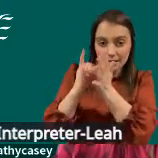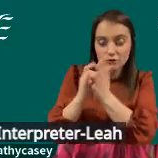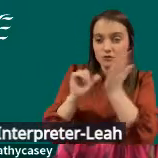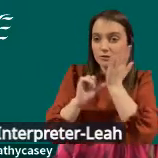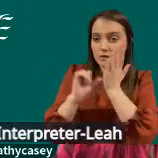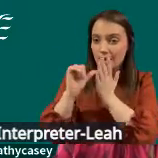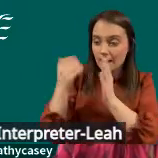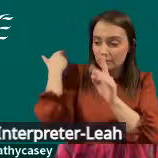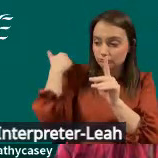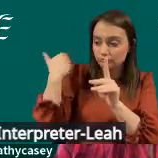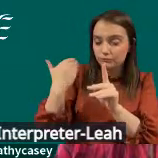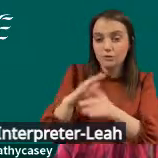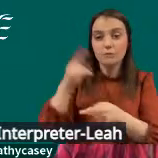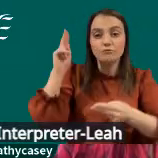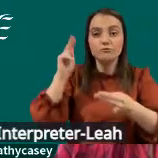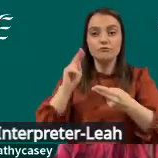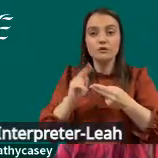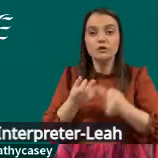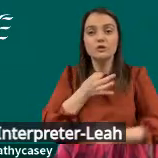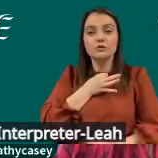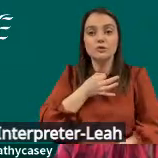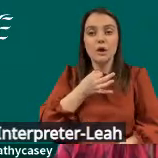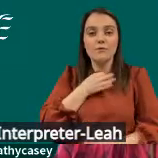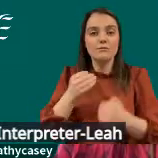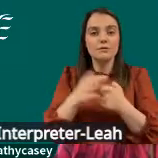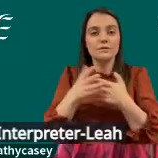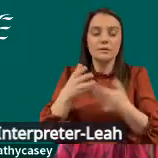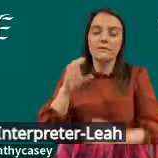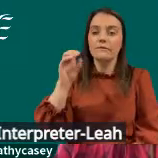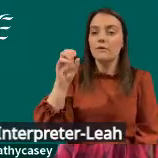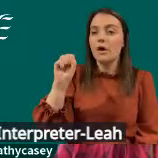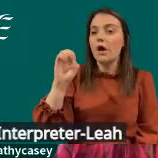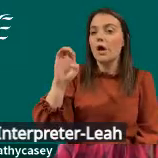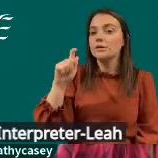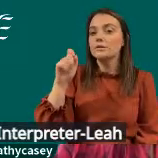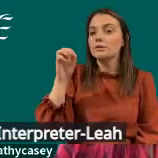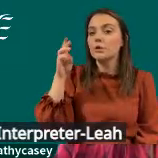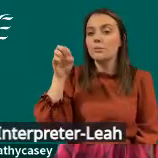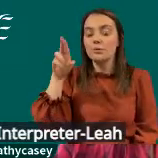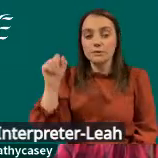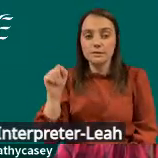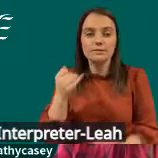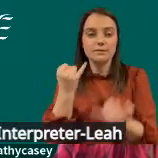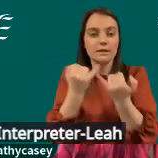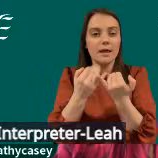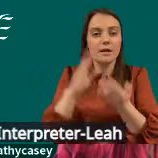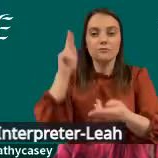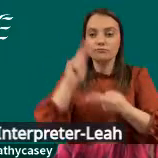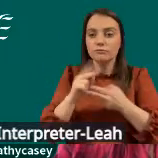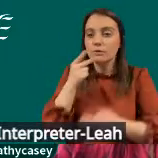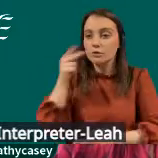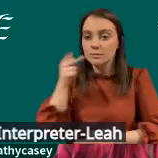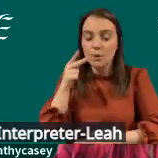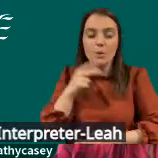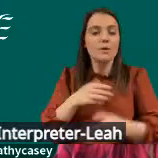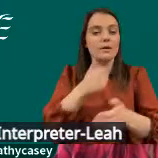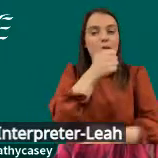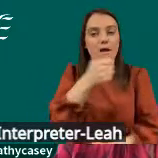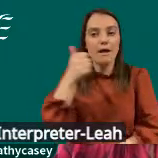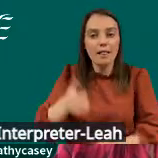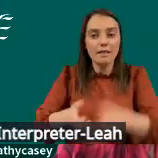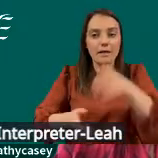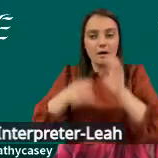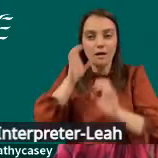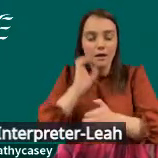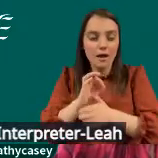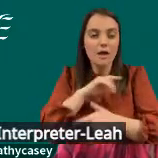and reduce our risks of osteoporosis, such as smoking, alcohol abuse, exercise, our nutrition,